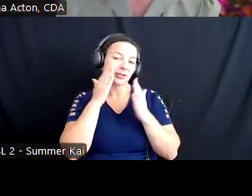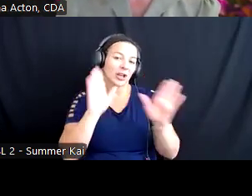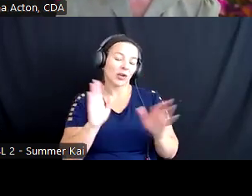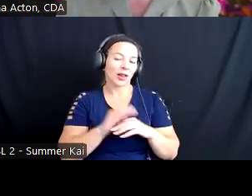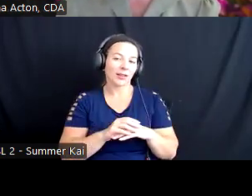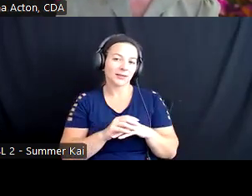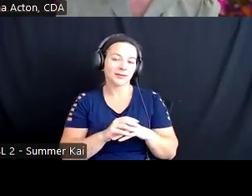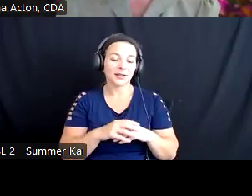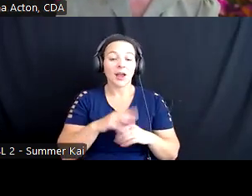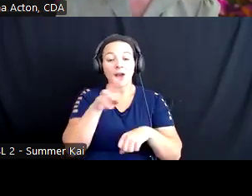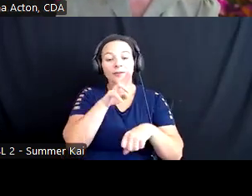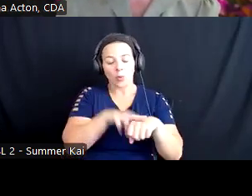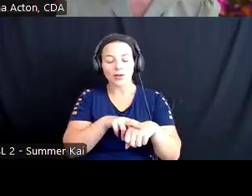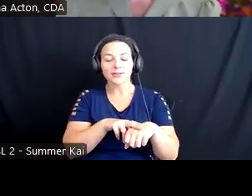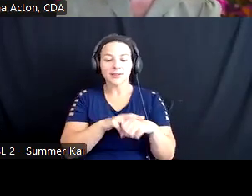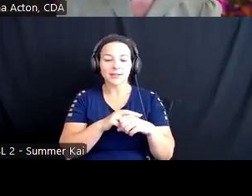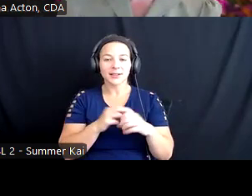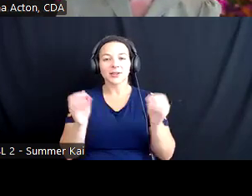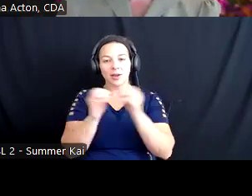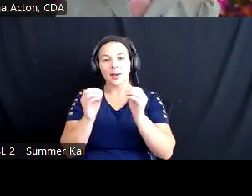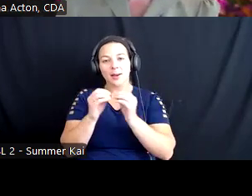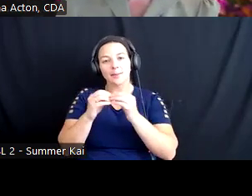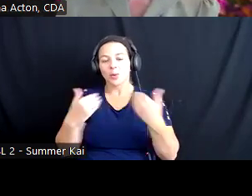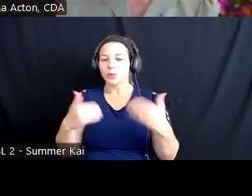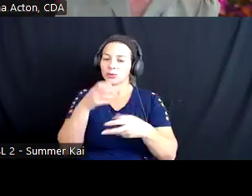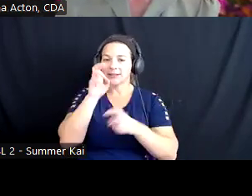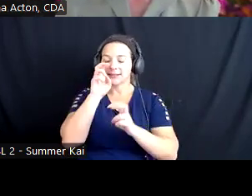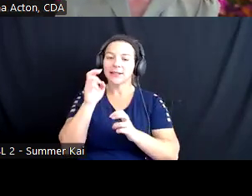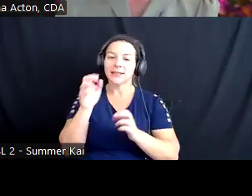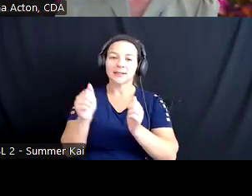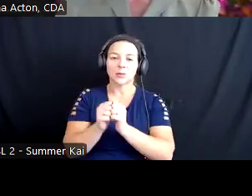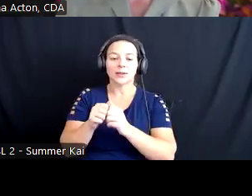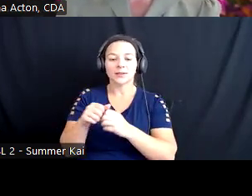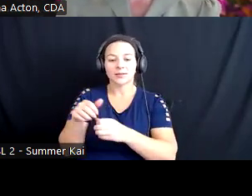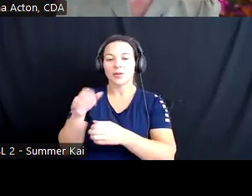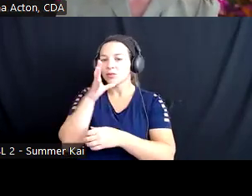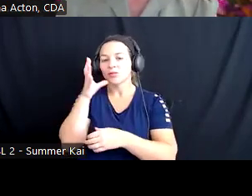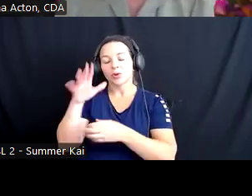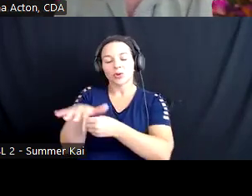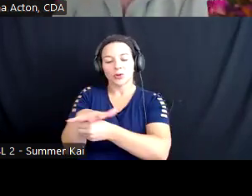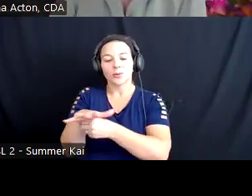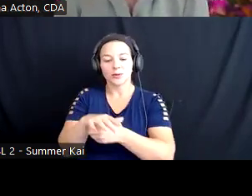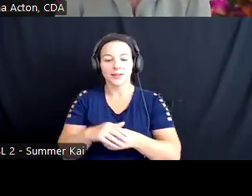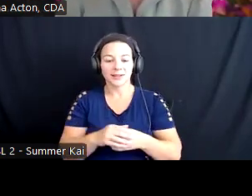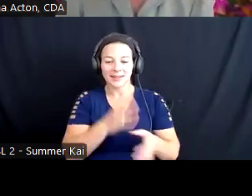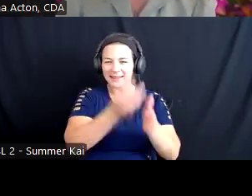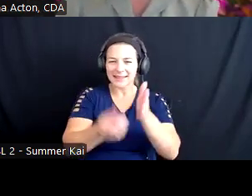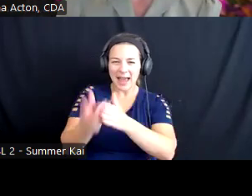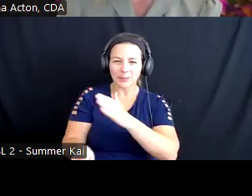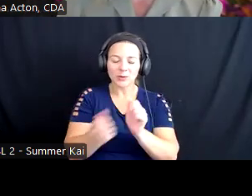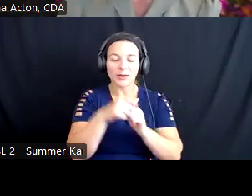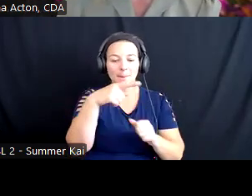of course, that being more pronounced in the rural communities. The gaps in paratransit